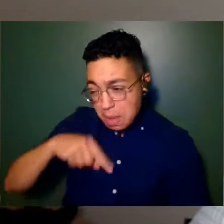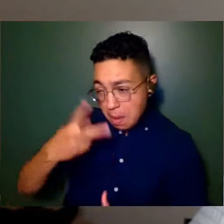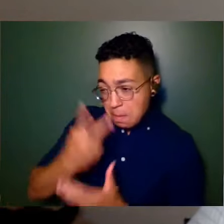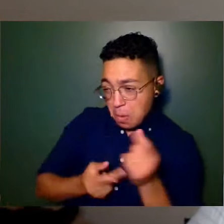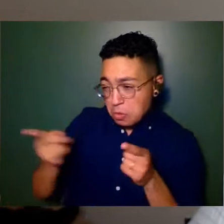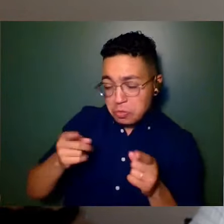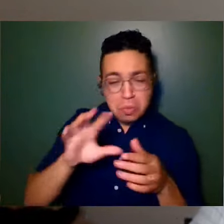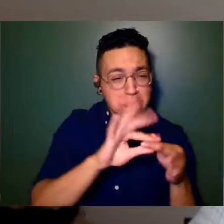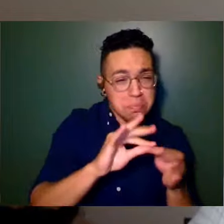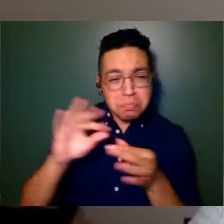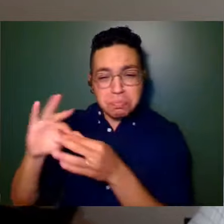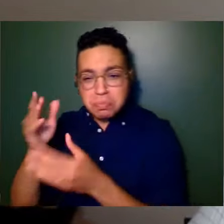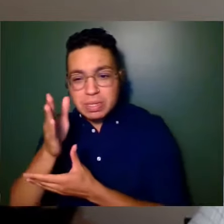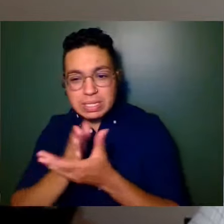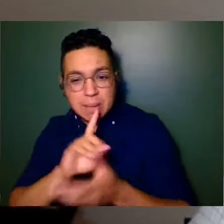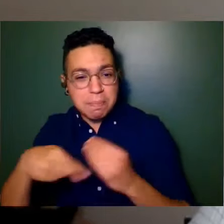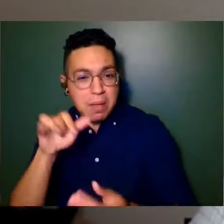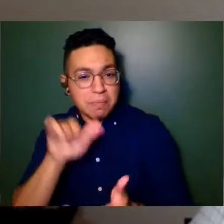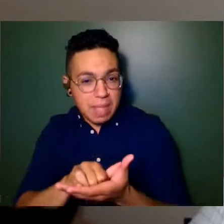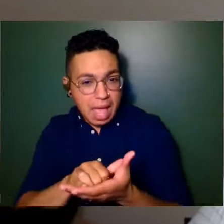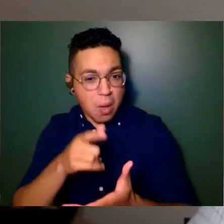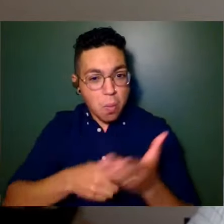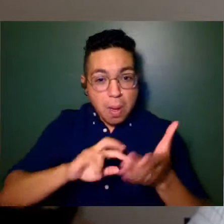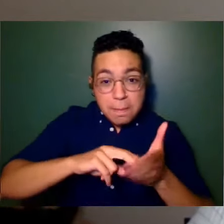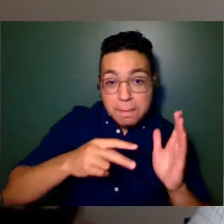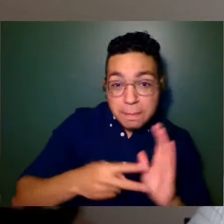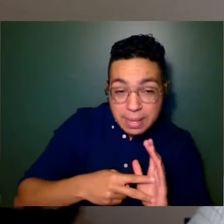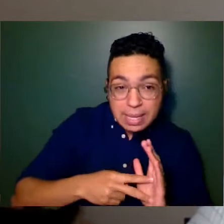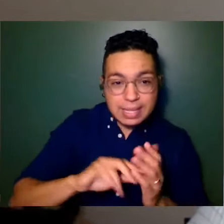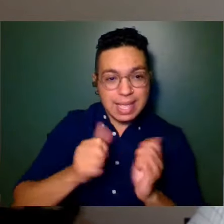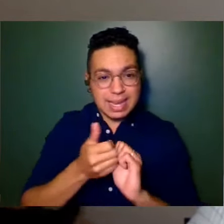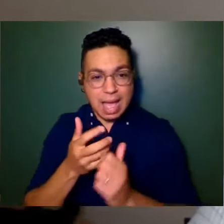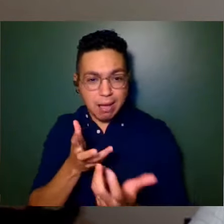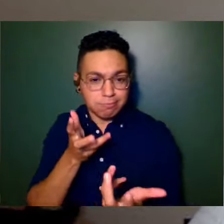and what that means, and how that fits into this?